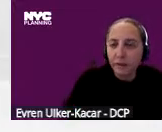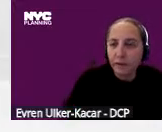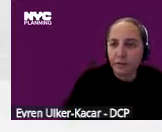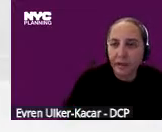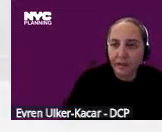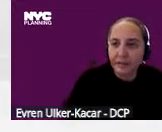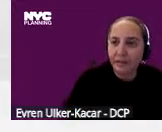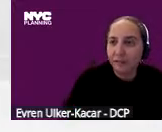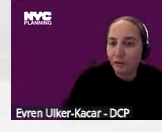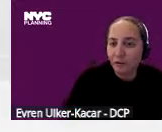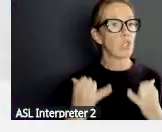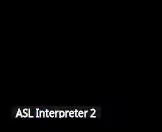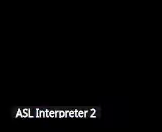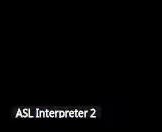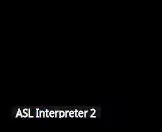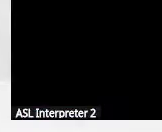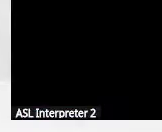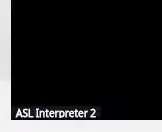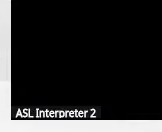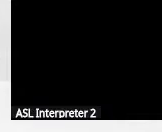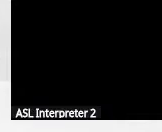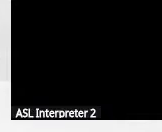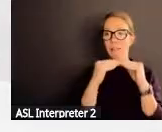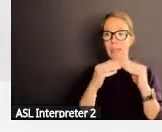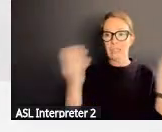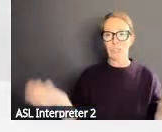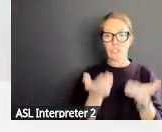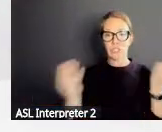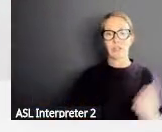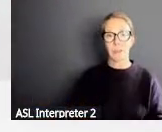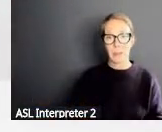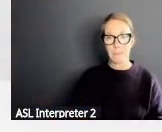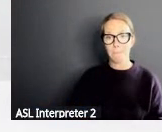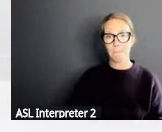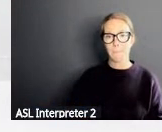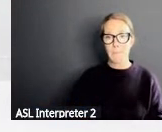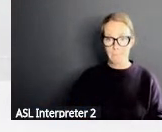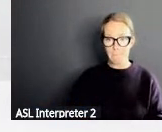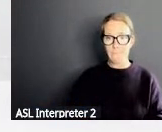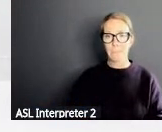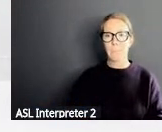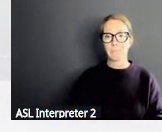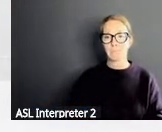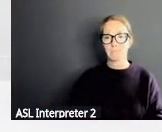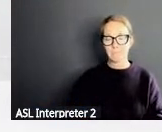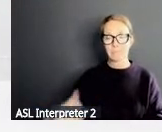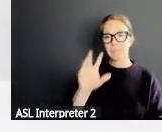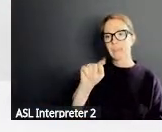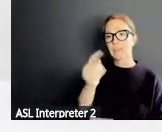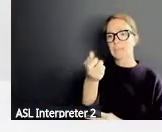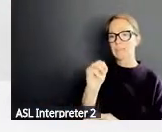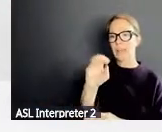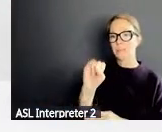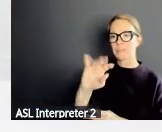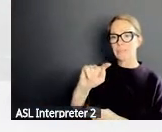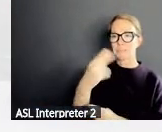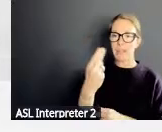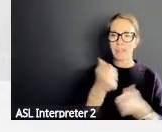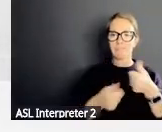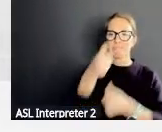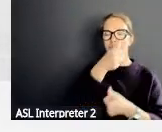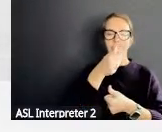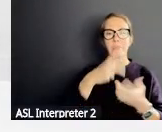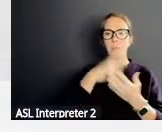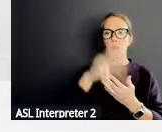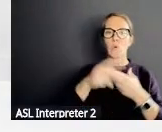Joining me today are several of my colleagues from the Department of City Planning. Tom Smith is the Senior Program Manager